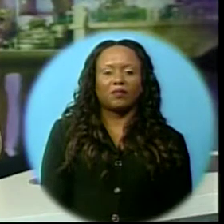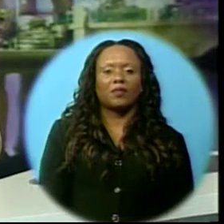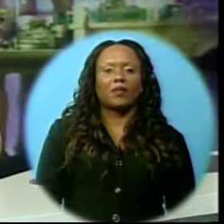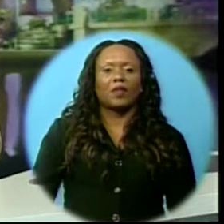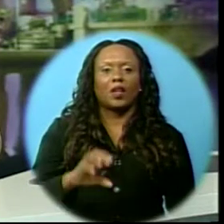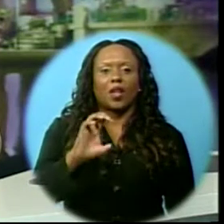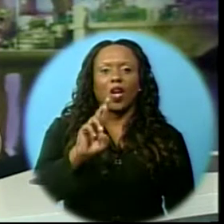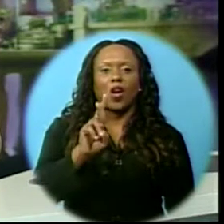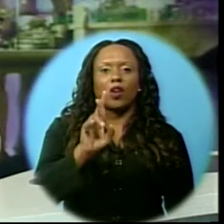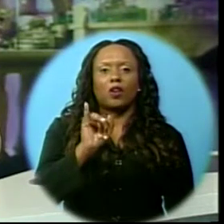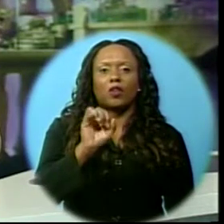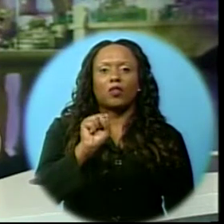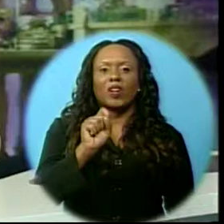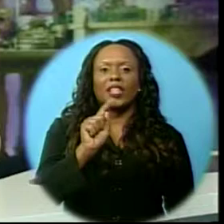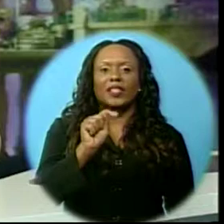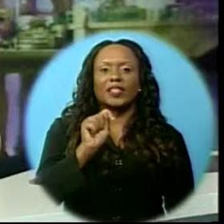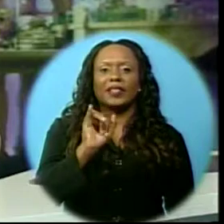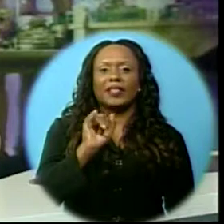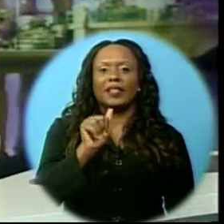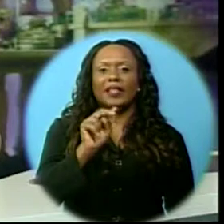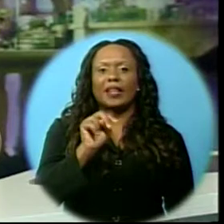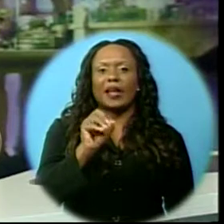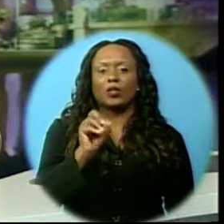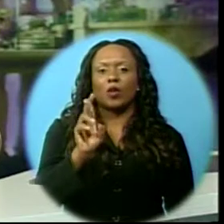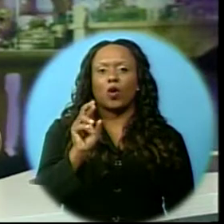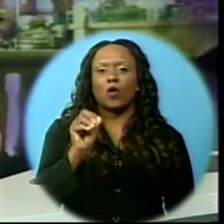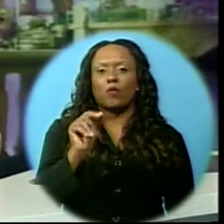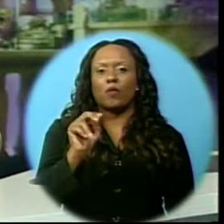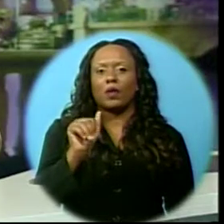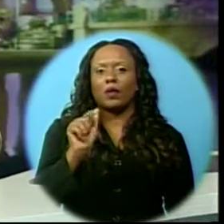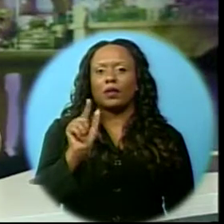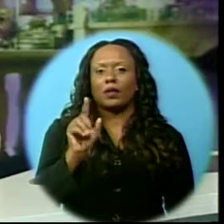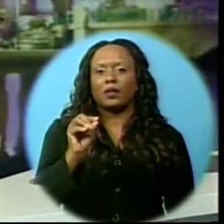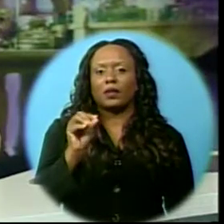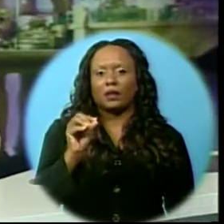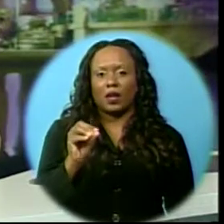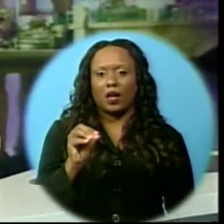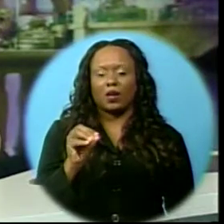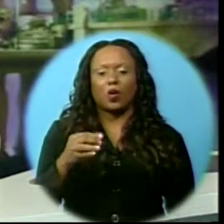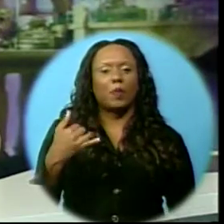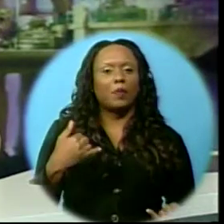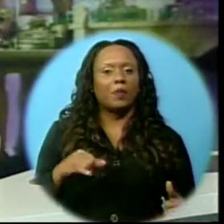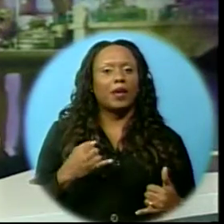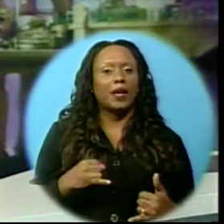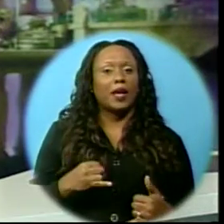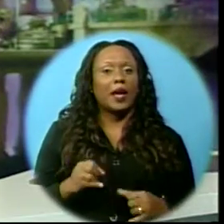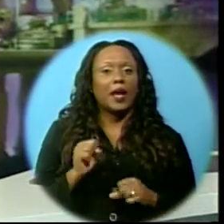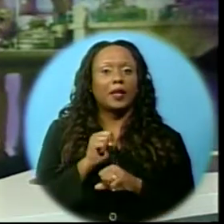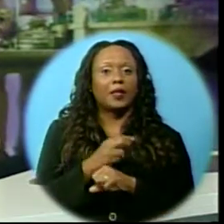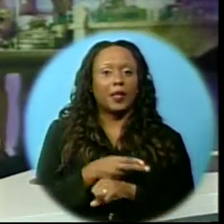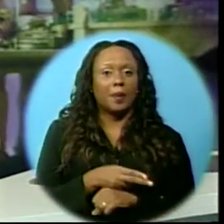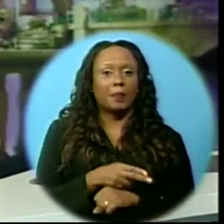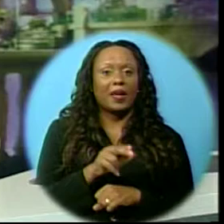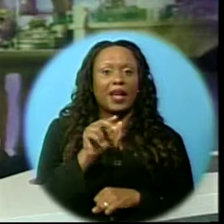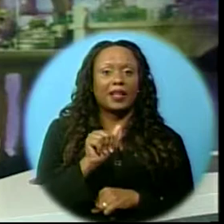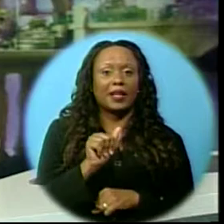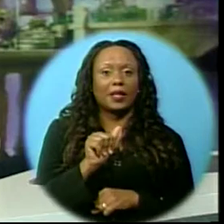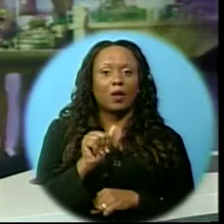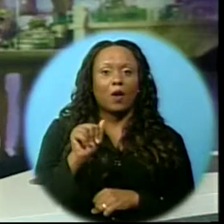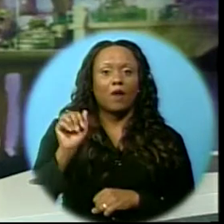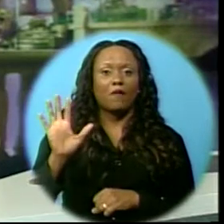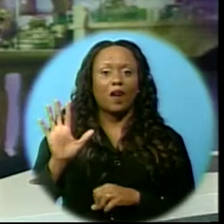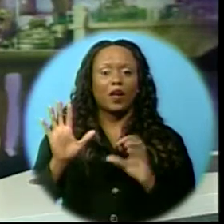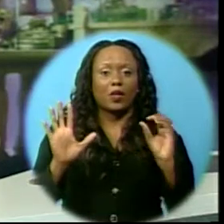Meanwhile, Cristiano Ronaldo has picked up yet another hat-trick for Real Madrid as they blind Atletico Bilbao 5-0